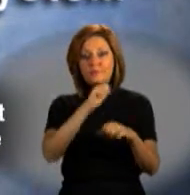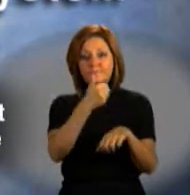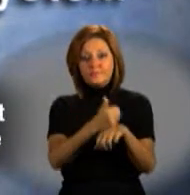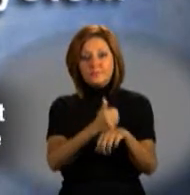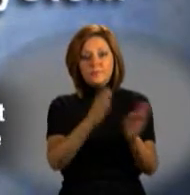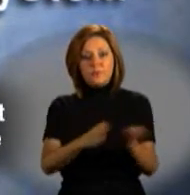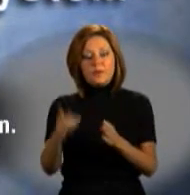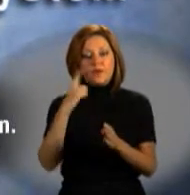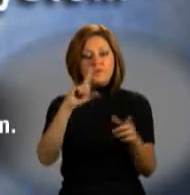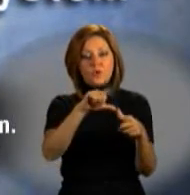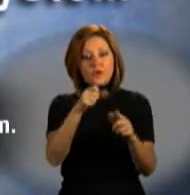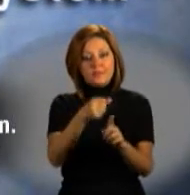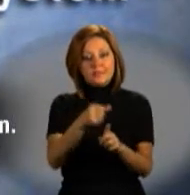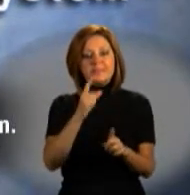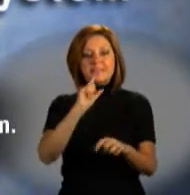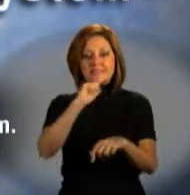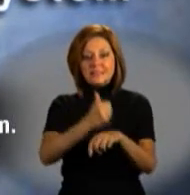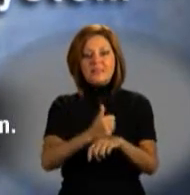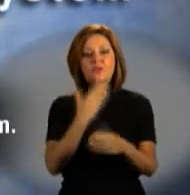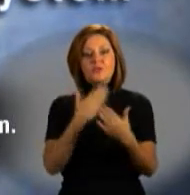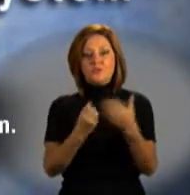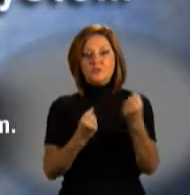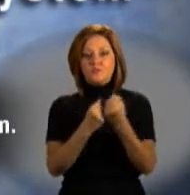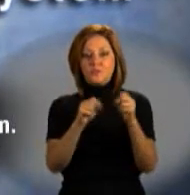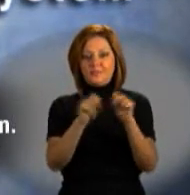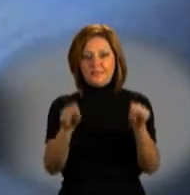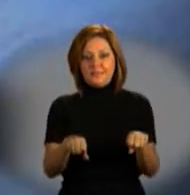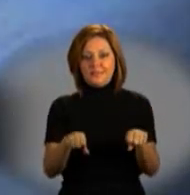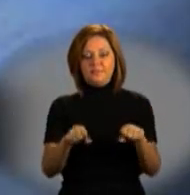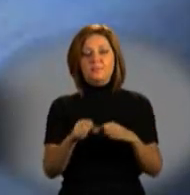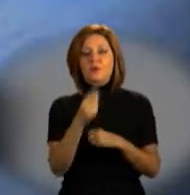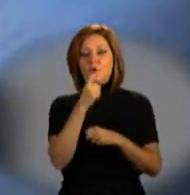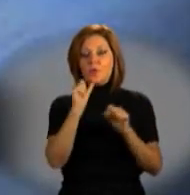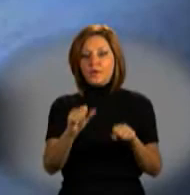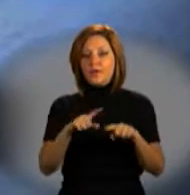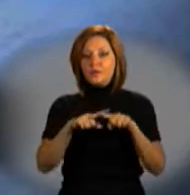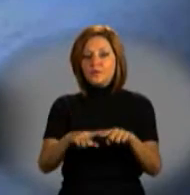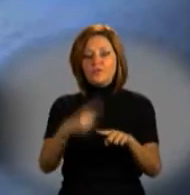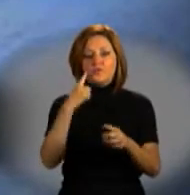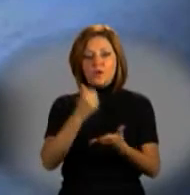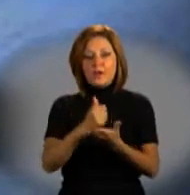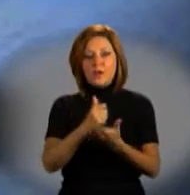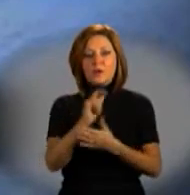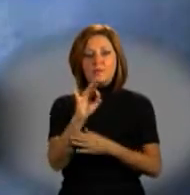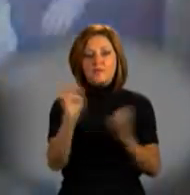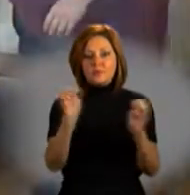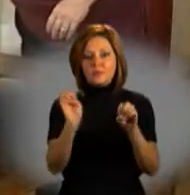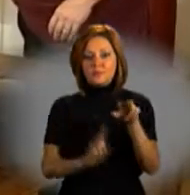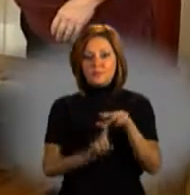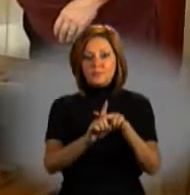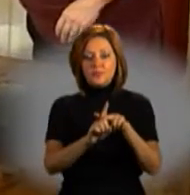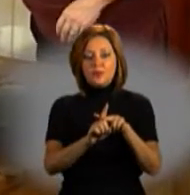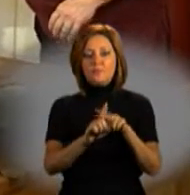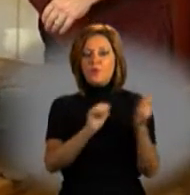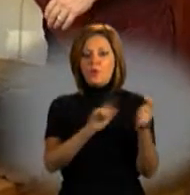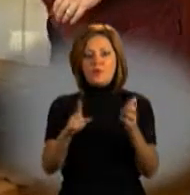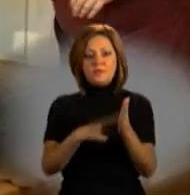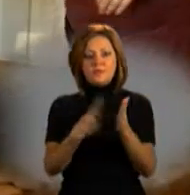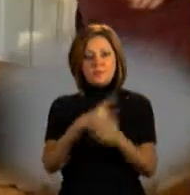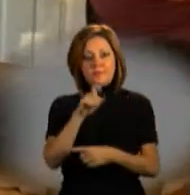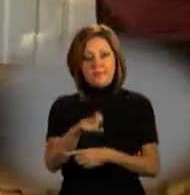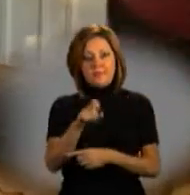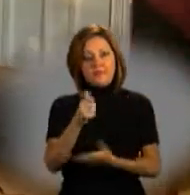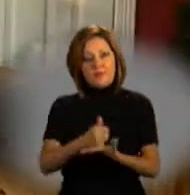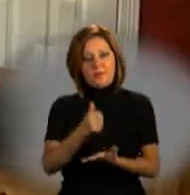in preparing for hurricane season is to get a good support system. Who can you count on for help in an emergency? We can all use